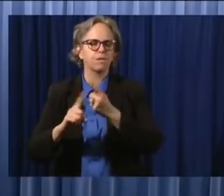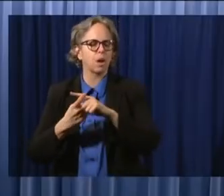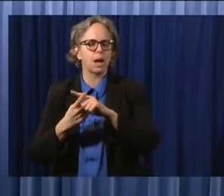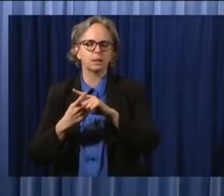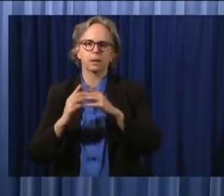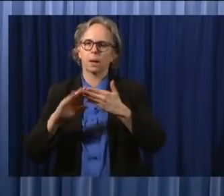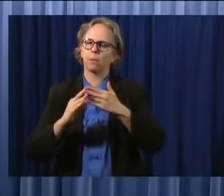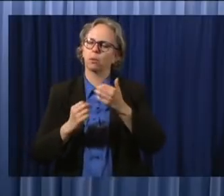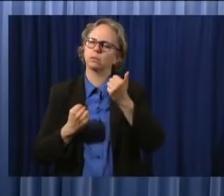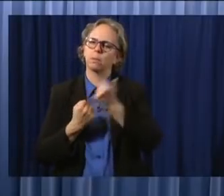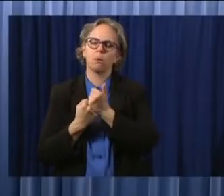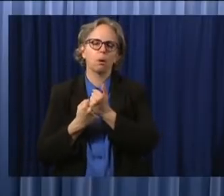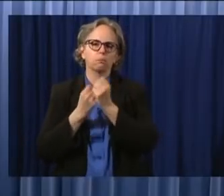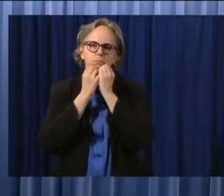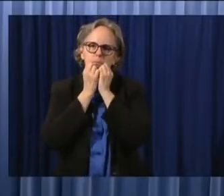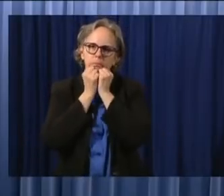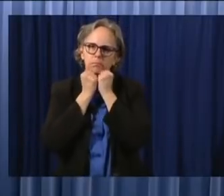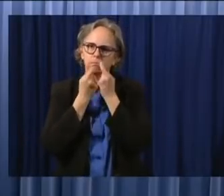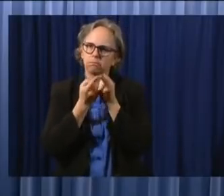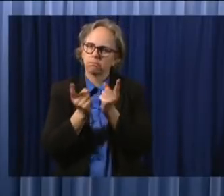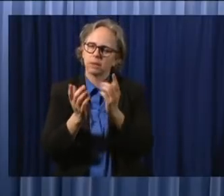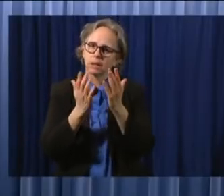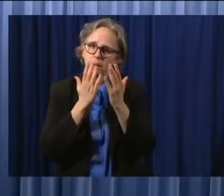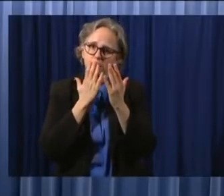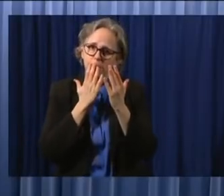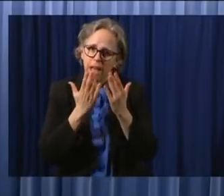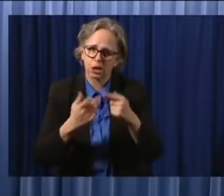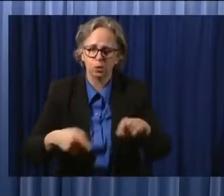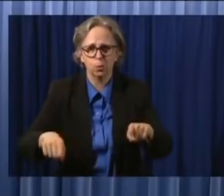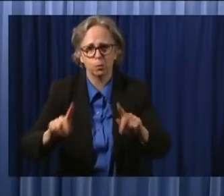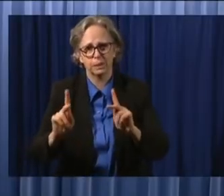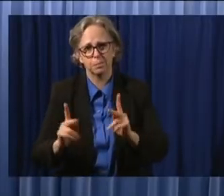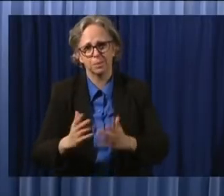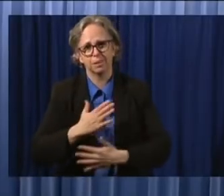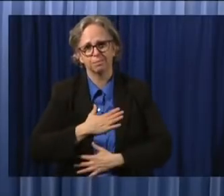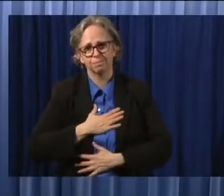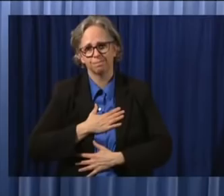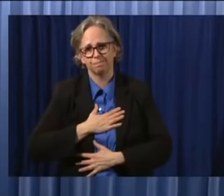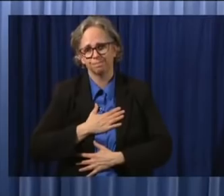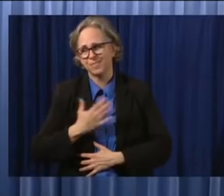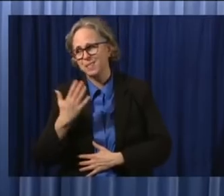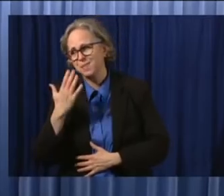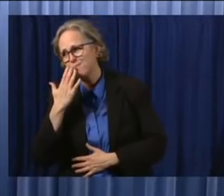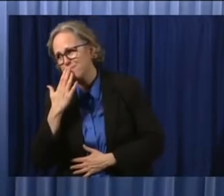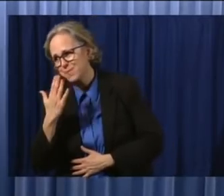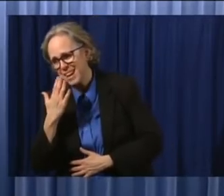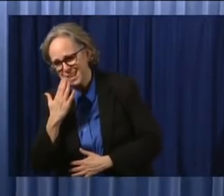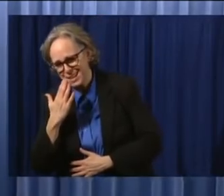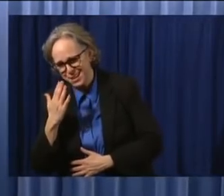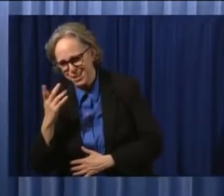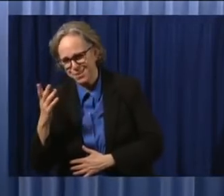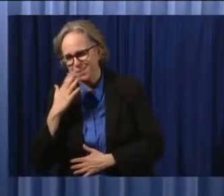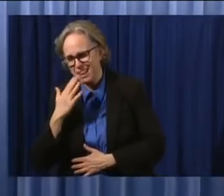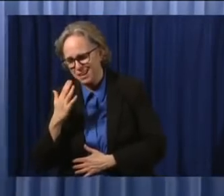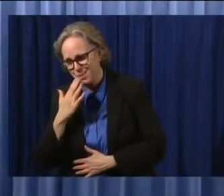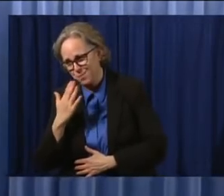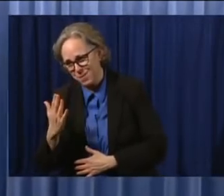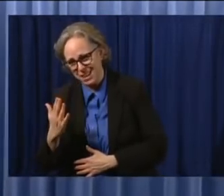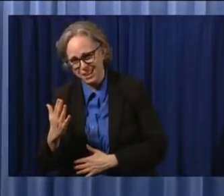I just wanted to thank all those people. That's great. Thank you both very, very much. Thank you so much. I'm very grateful. Thank you.